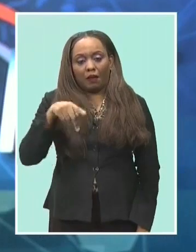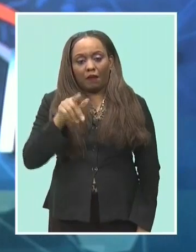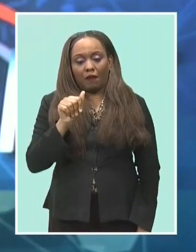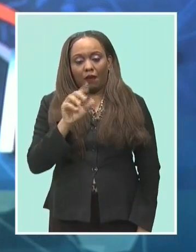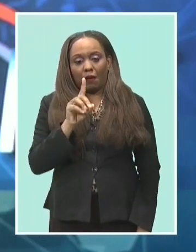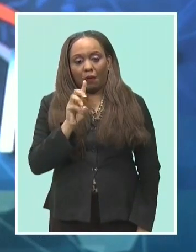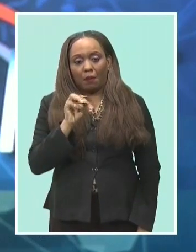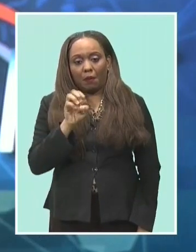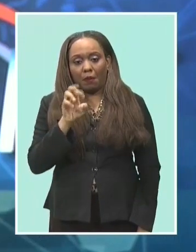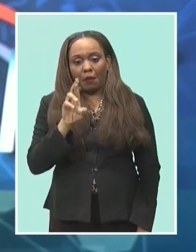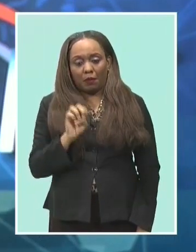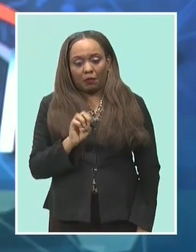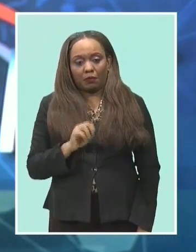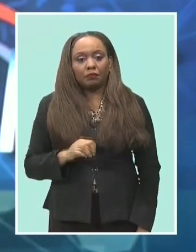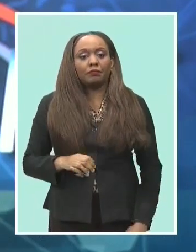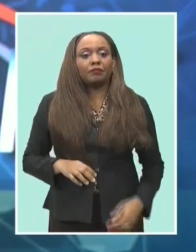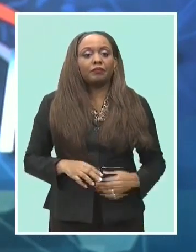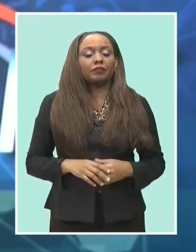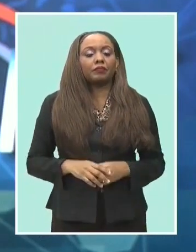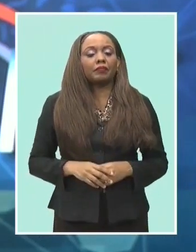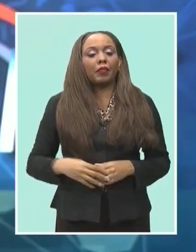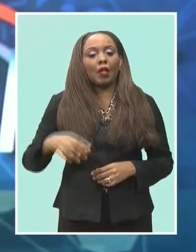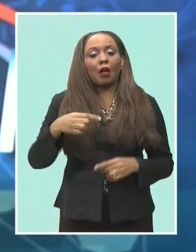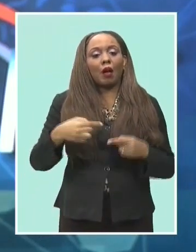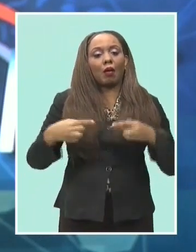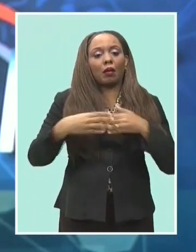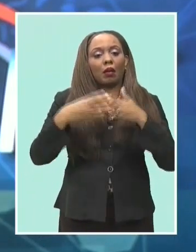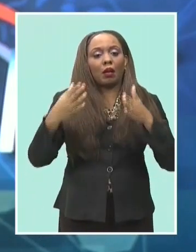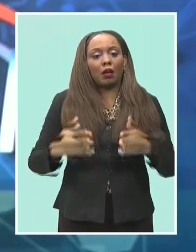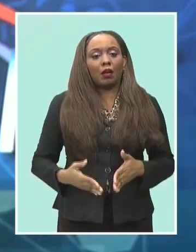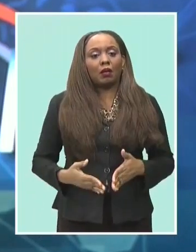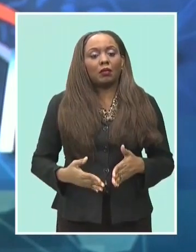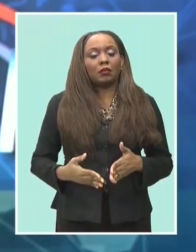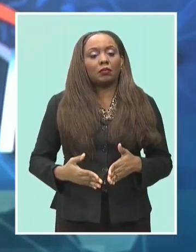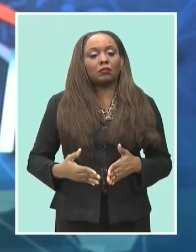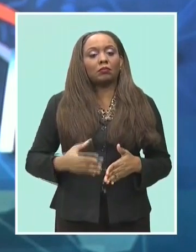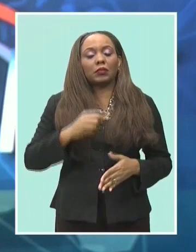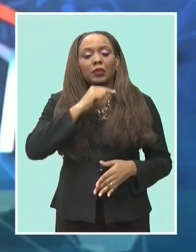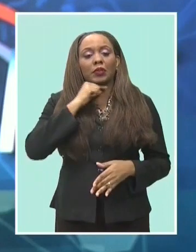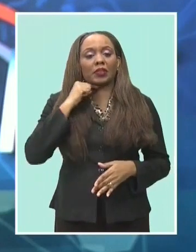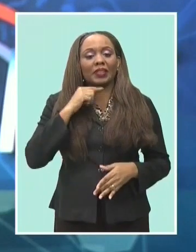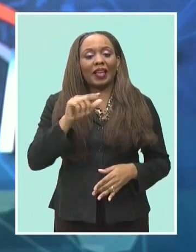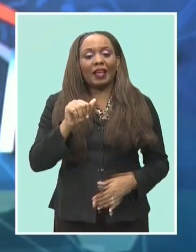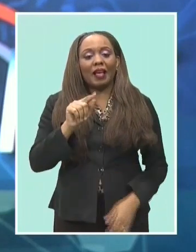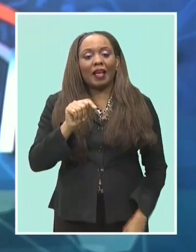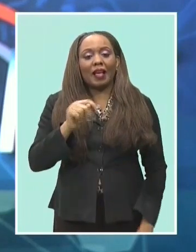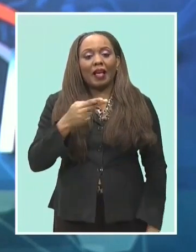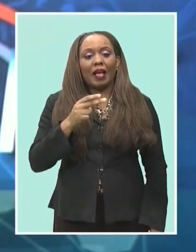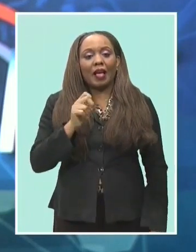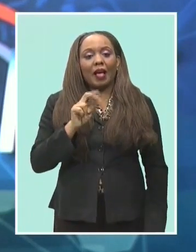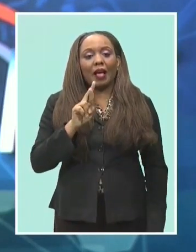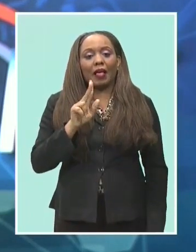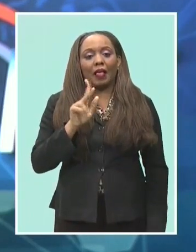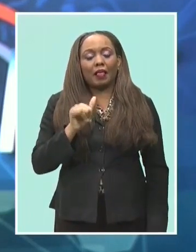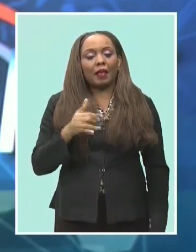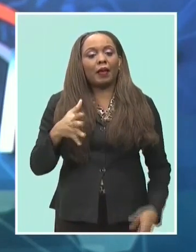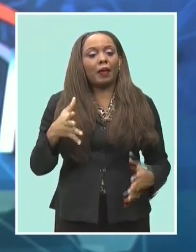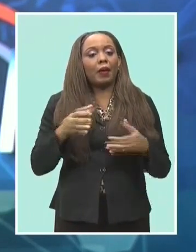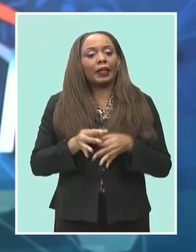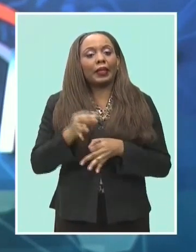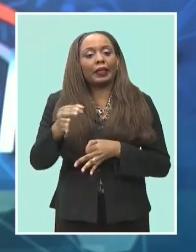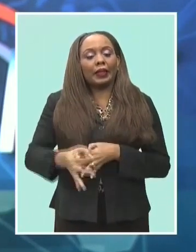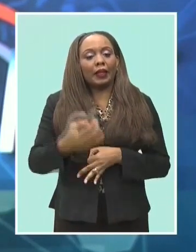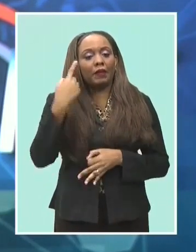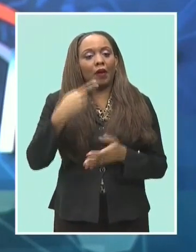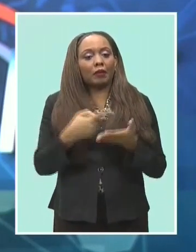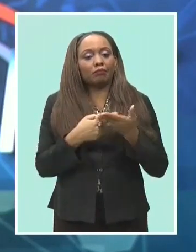Opposition leader Bishop Joseph Atherley wants government to delay tomorrow's planned debate on the establishment of a local medicinal cannabis industry.